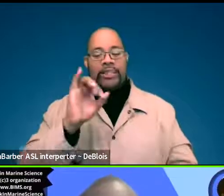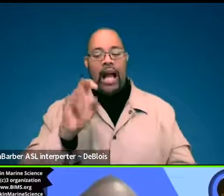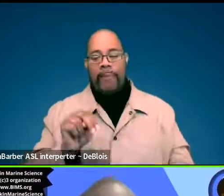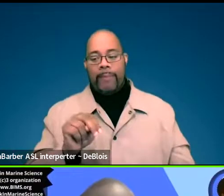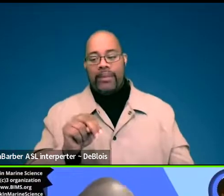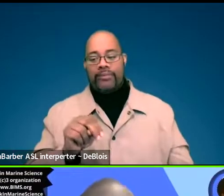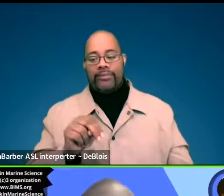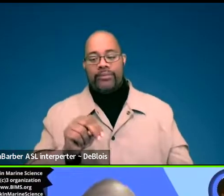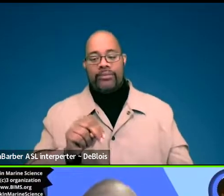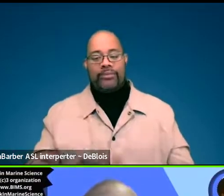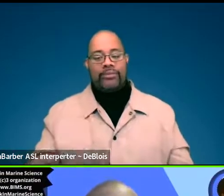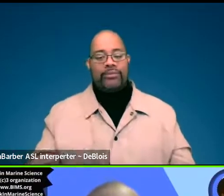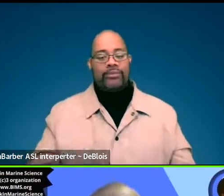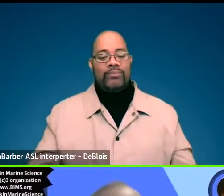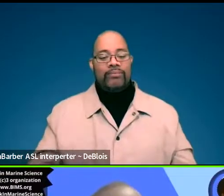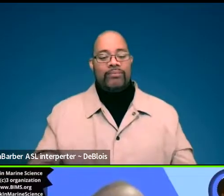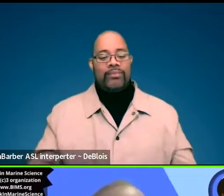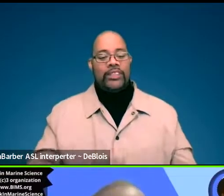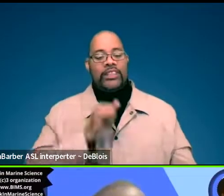doesn't